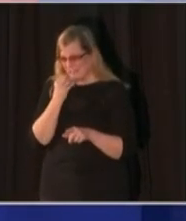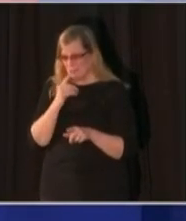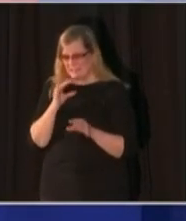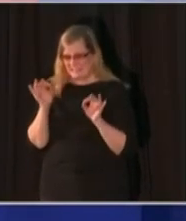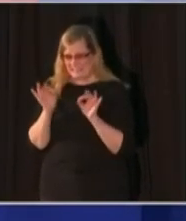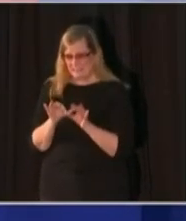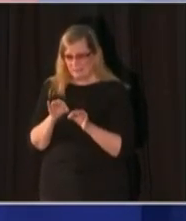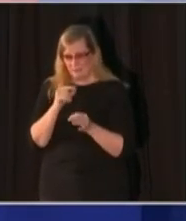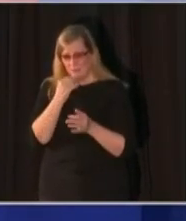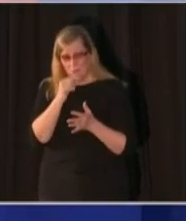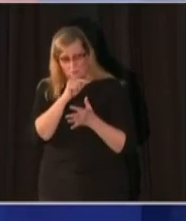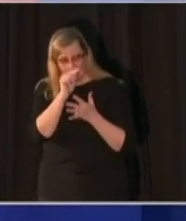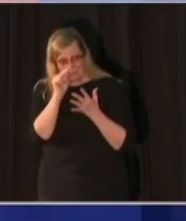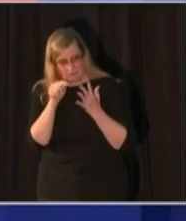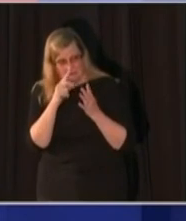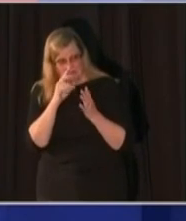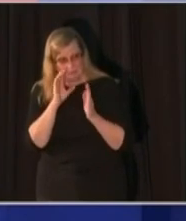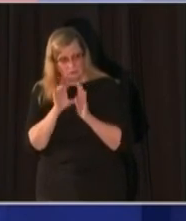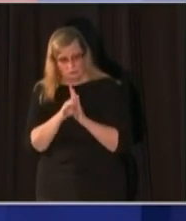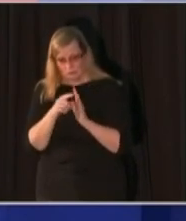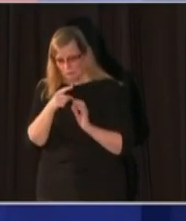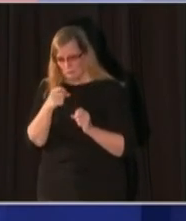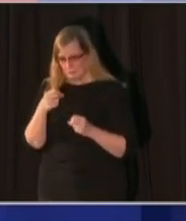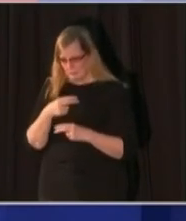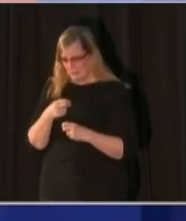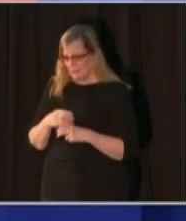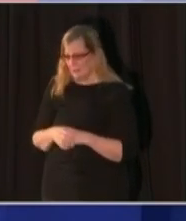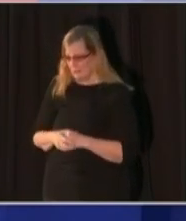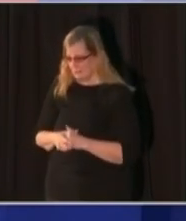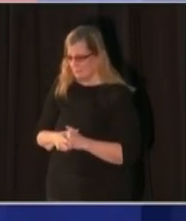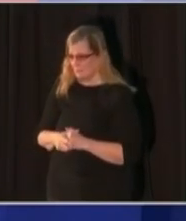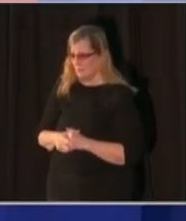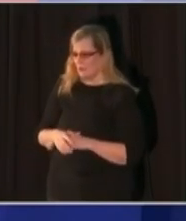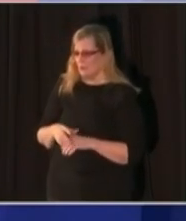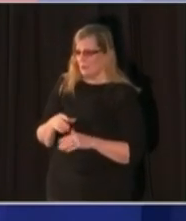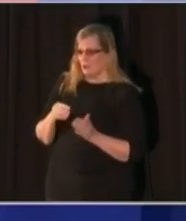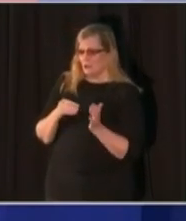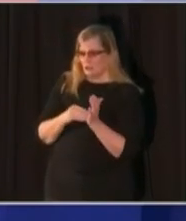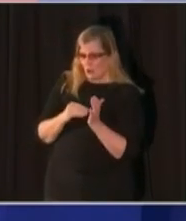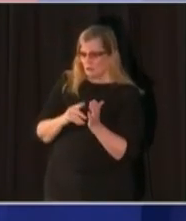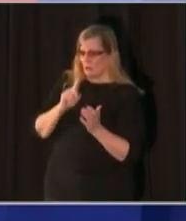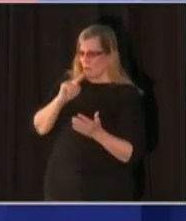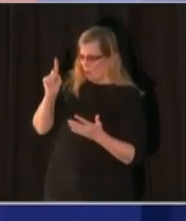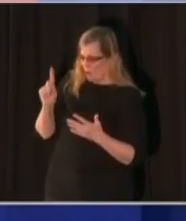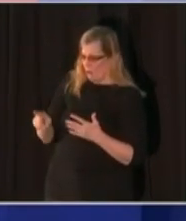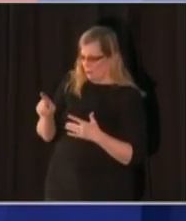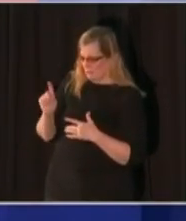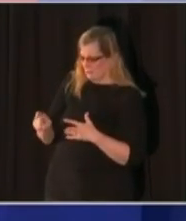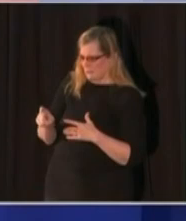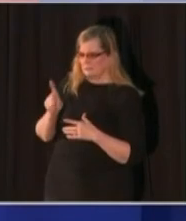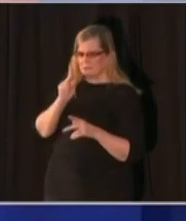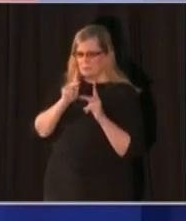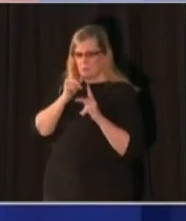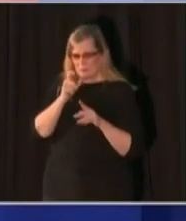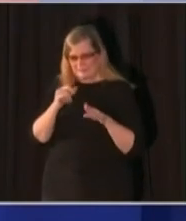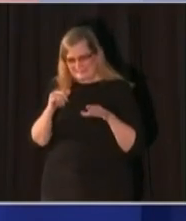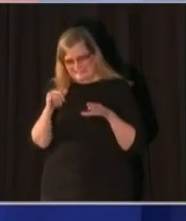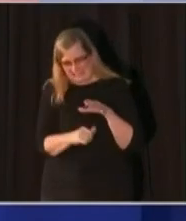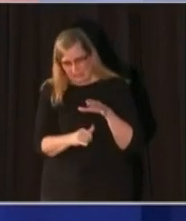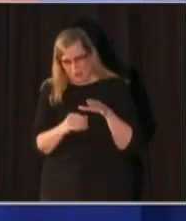residents who are either medically required to quarantine or they have no other means of acquiring these